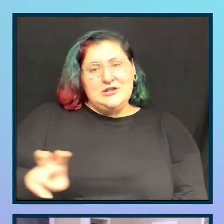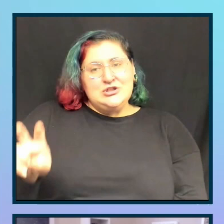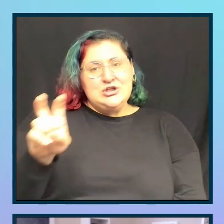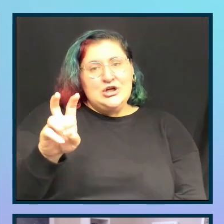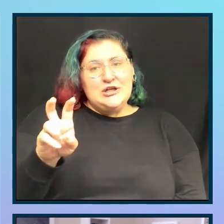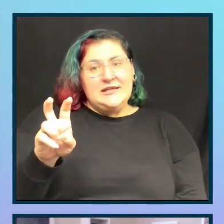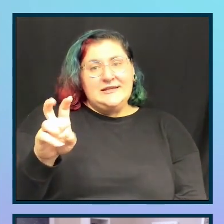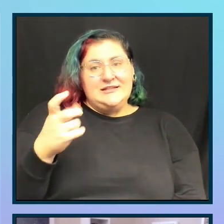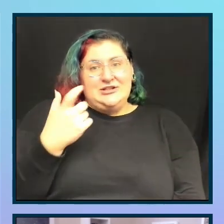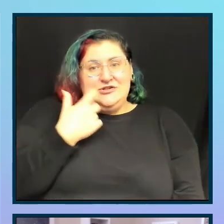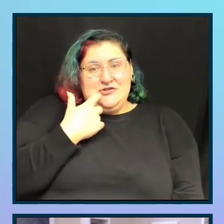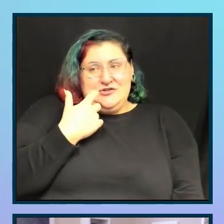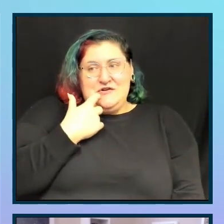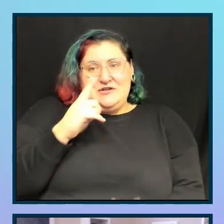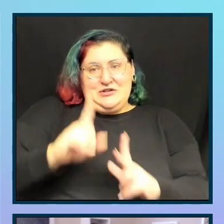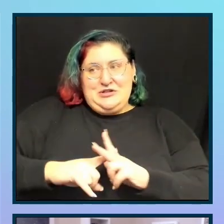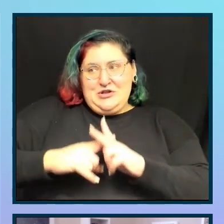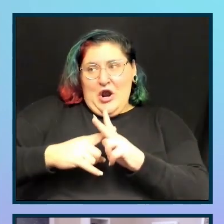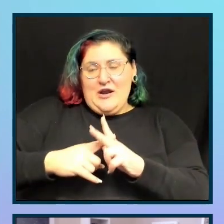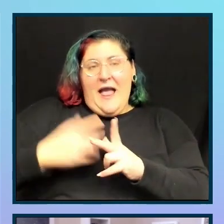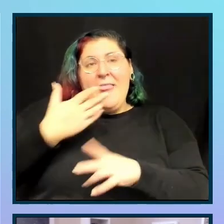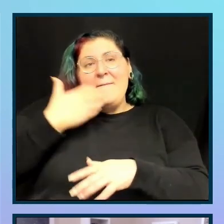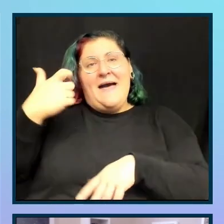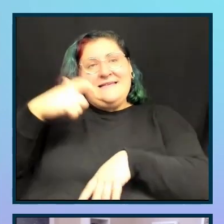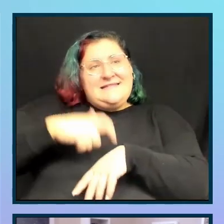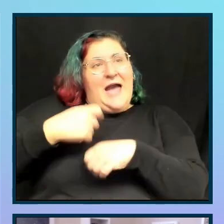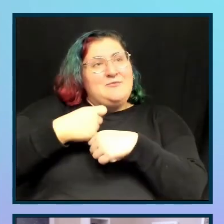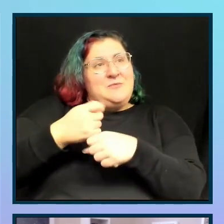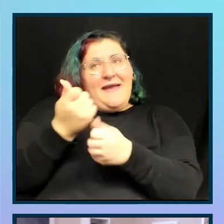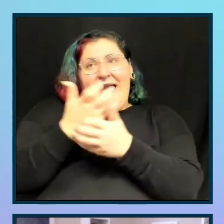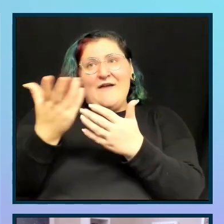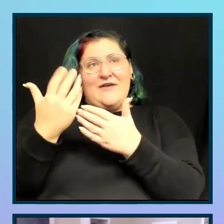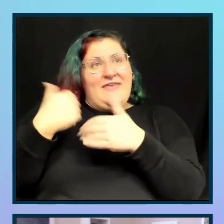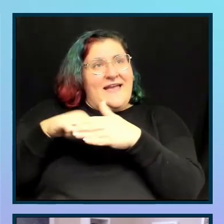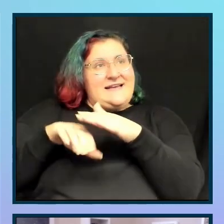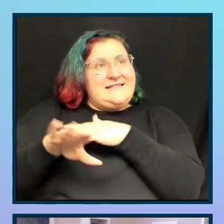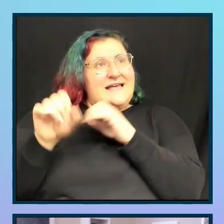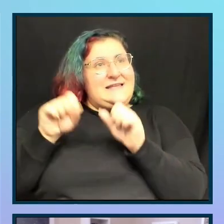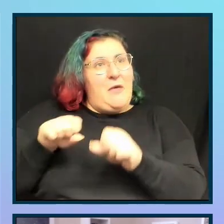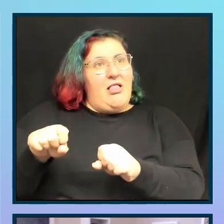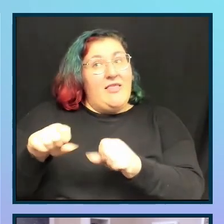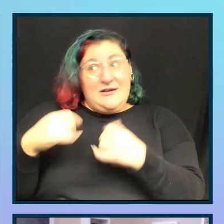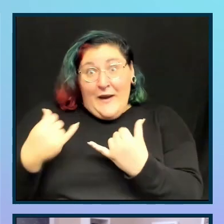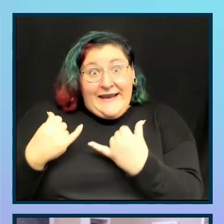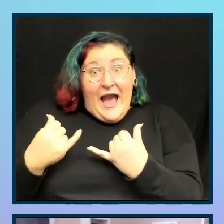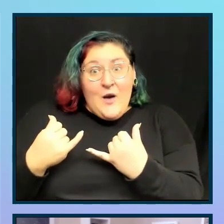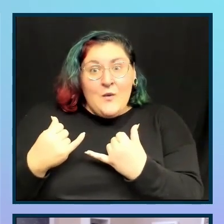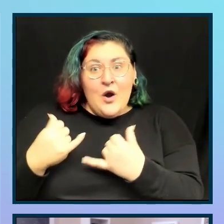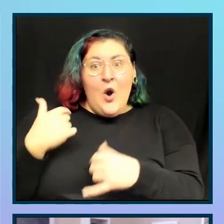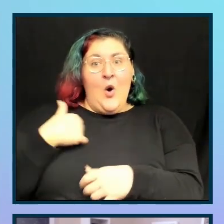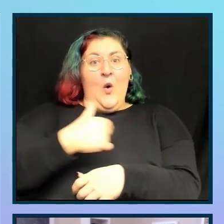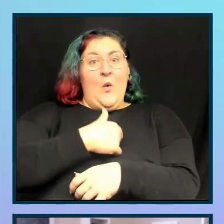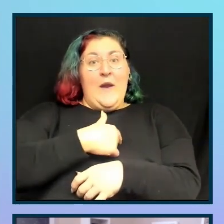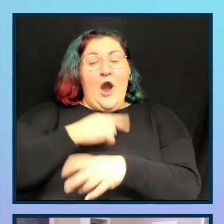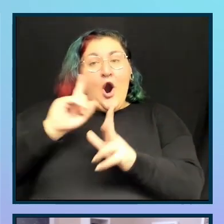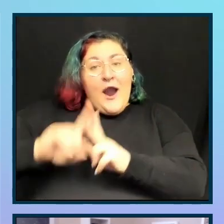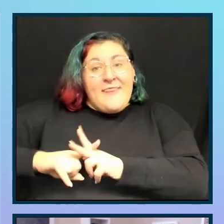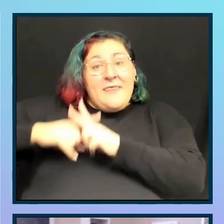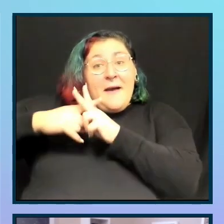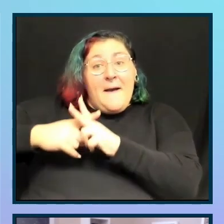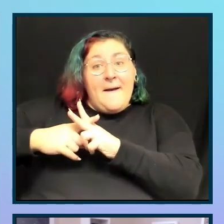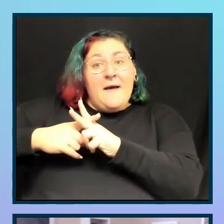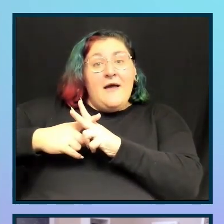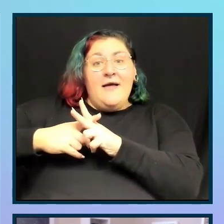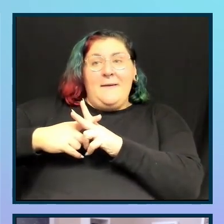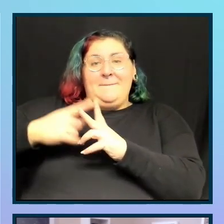to build an accessible foundation is right now. We are at the forefront of a brand new technology, and if we